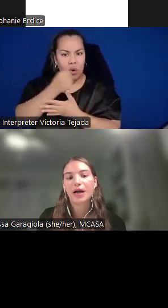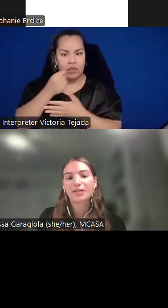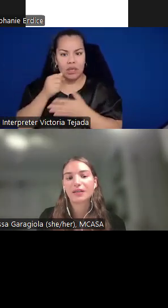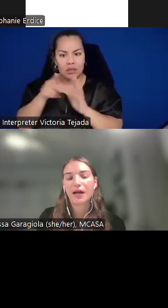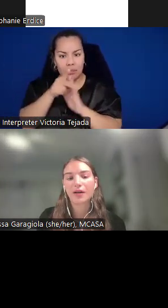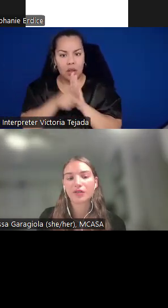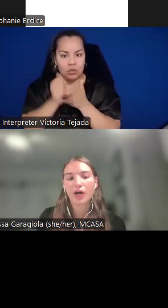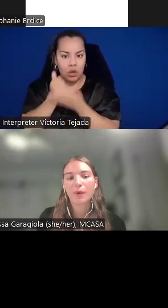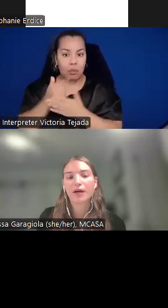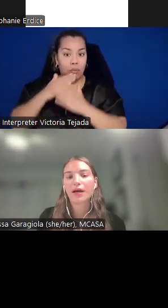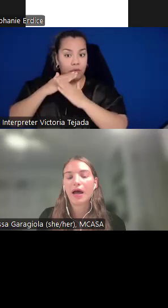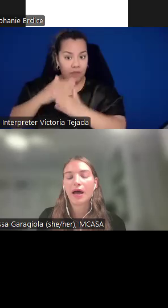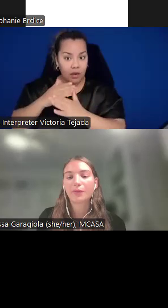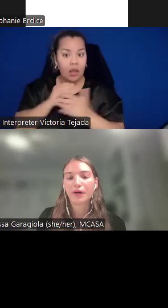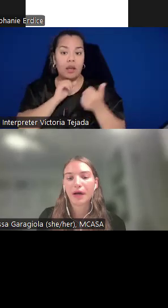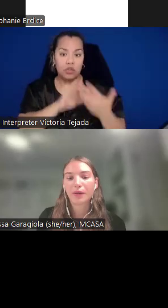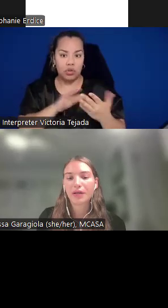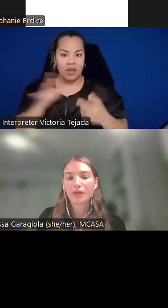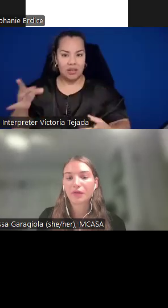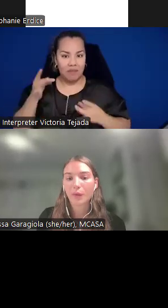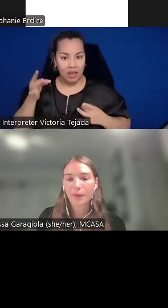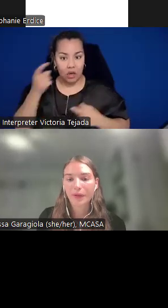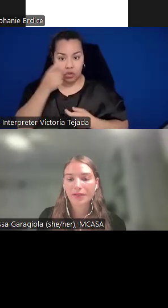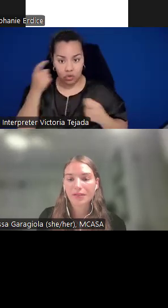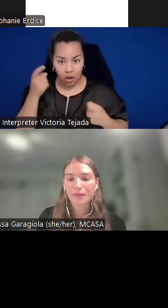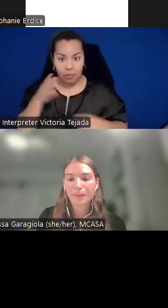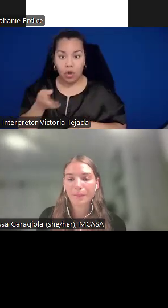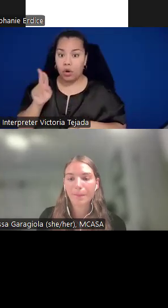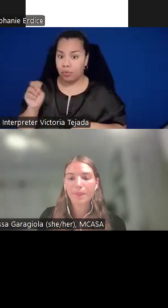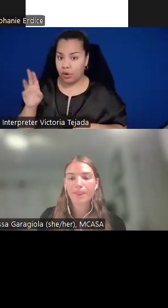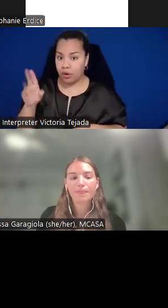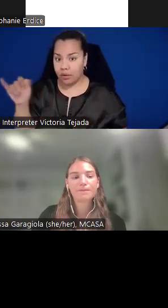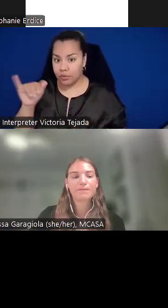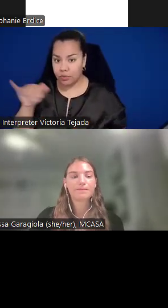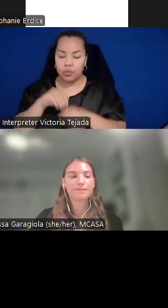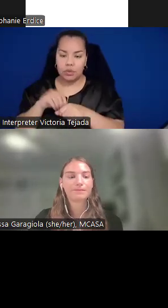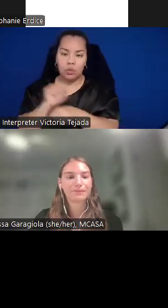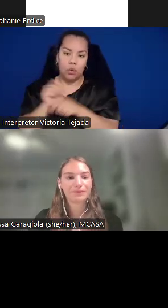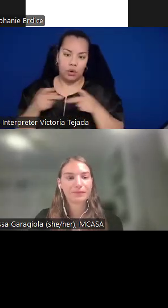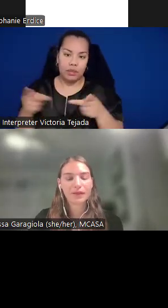and address vicarious trauma and burnout in the workplace.